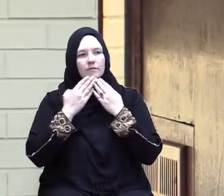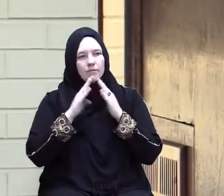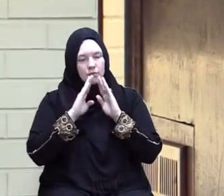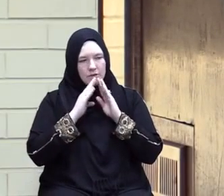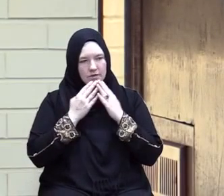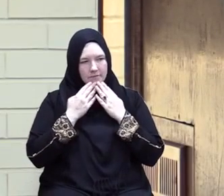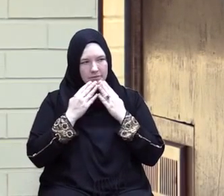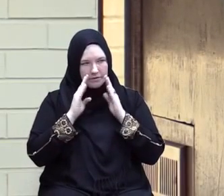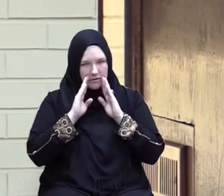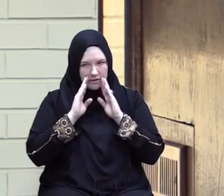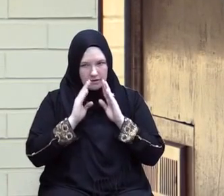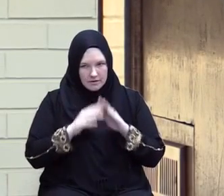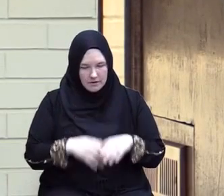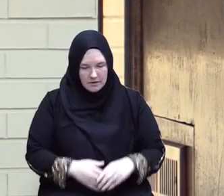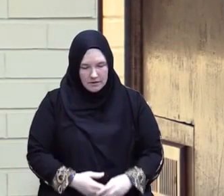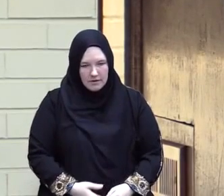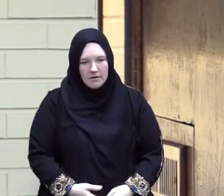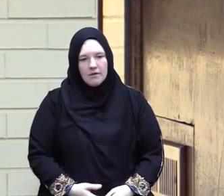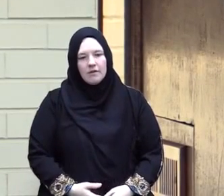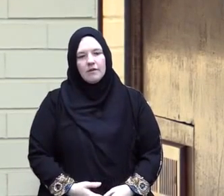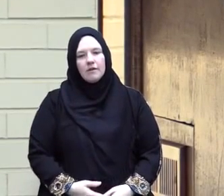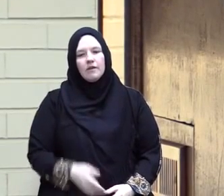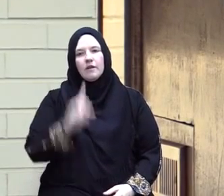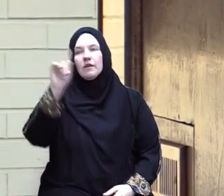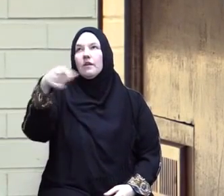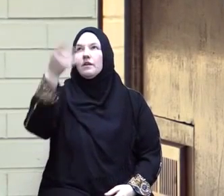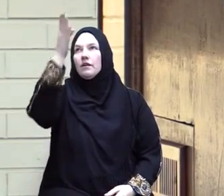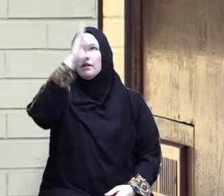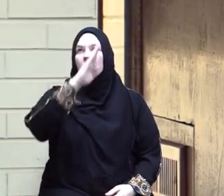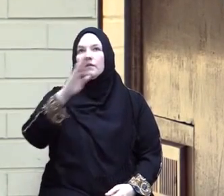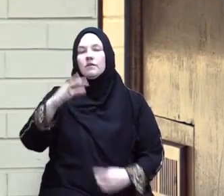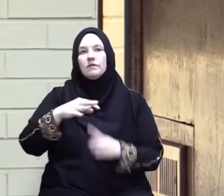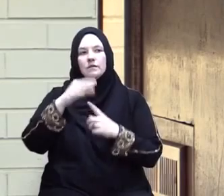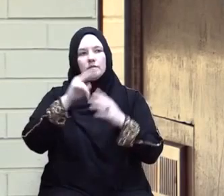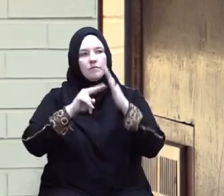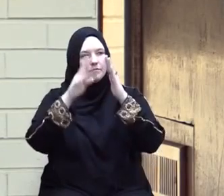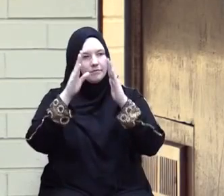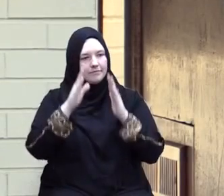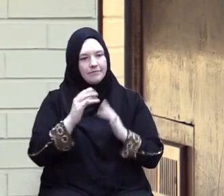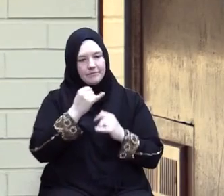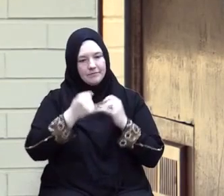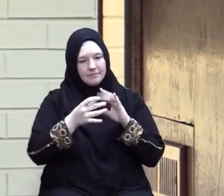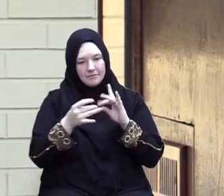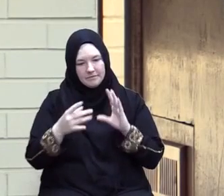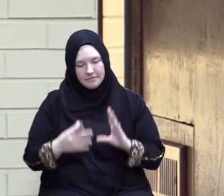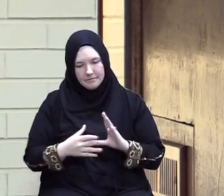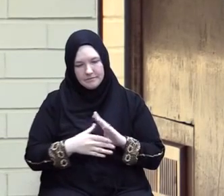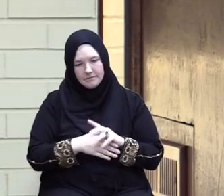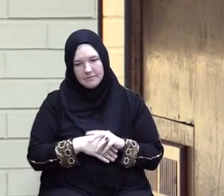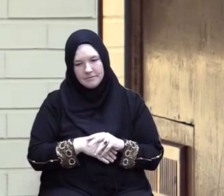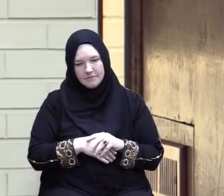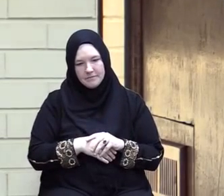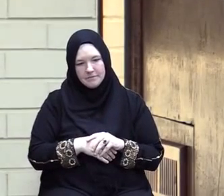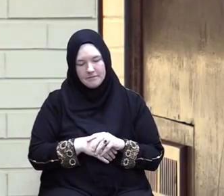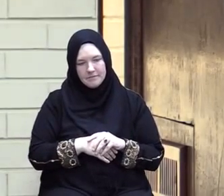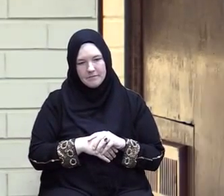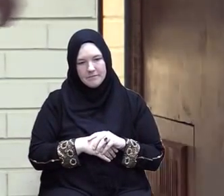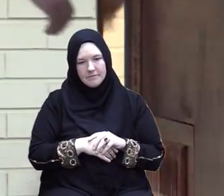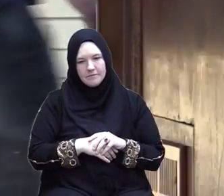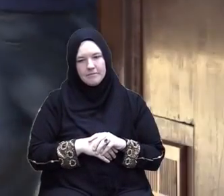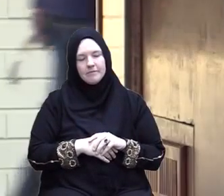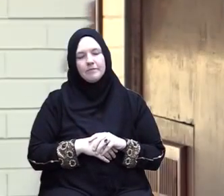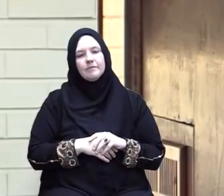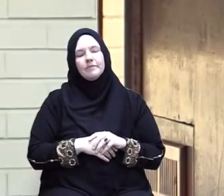Alhamdulillah wa kafa wa salatu wa salamu ala ibadihi alladhina astafa wa ashhadu an la ilaha illallah wahdahu la sharika lah wa ashhadu